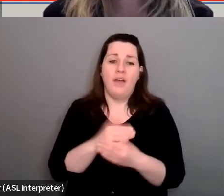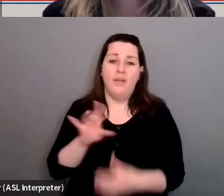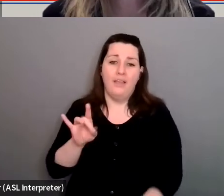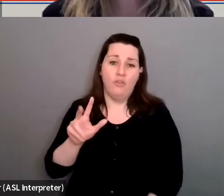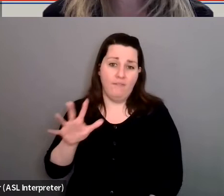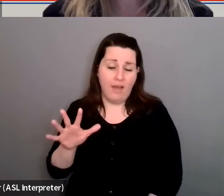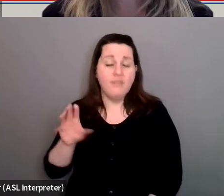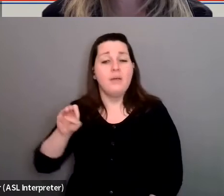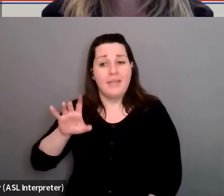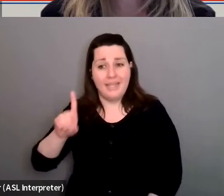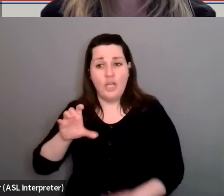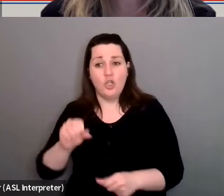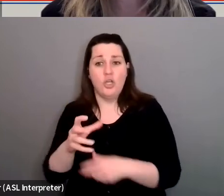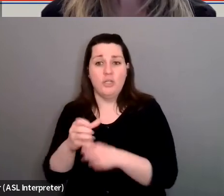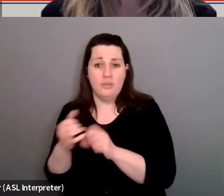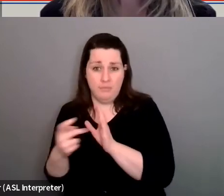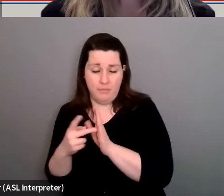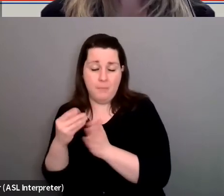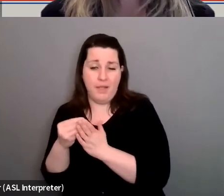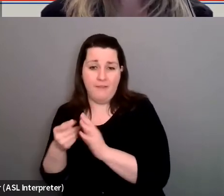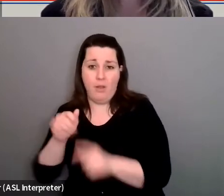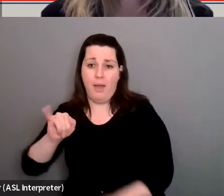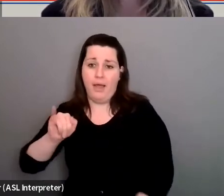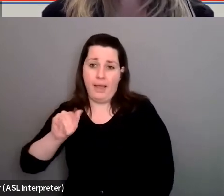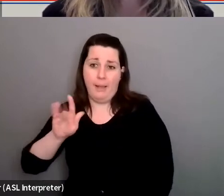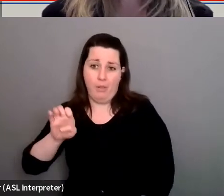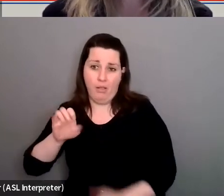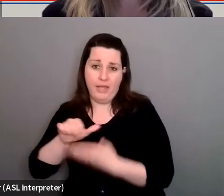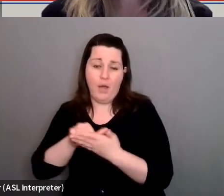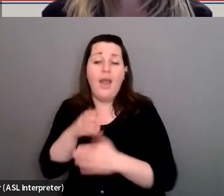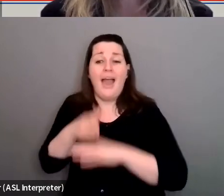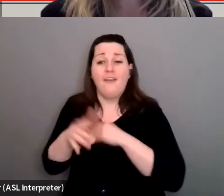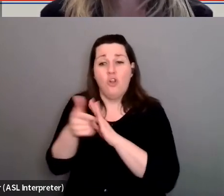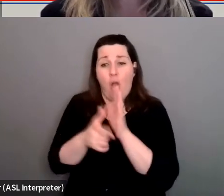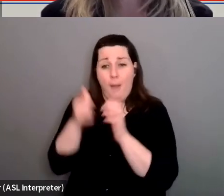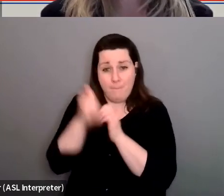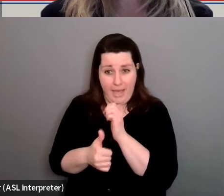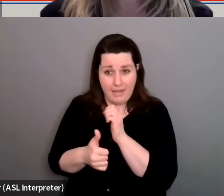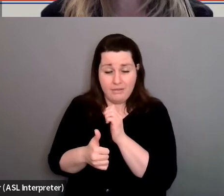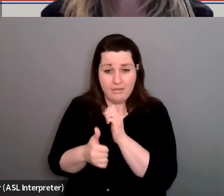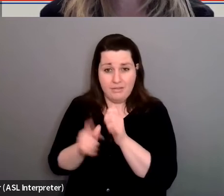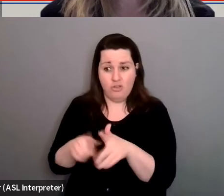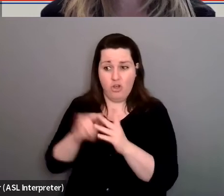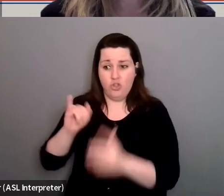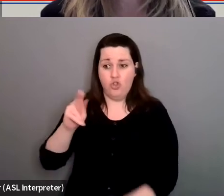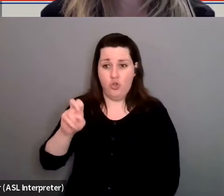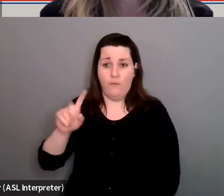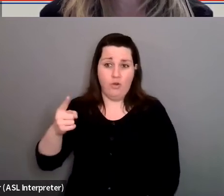could recapture any funds from an IAble account. After that law passed, well, effective July 1st of